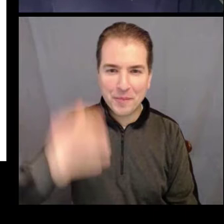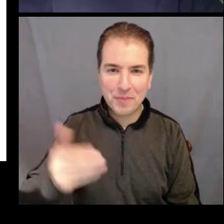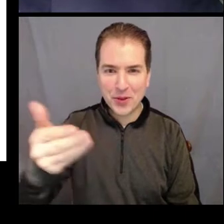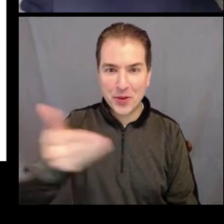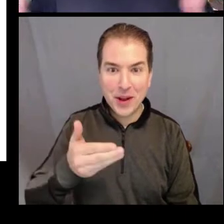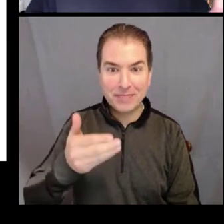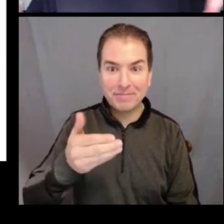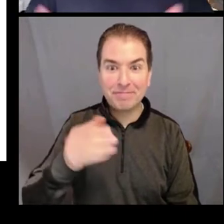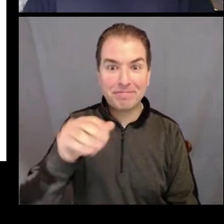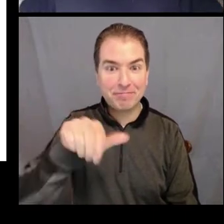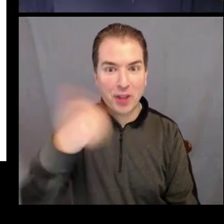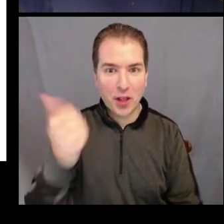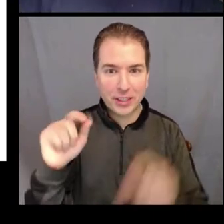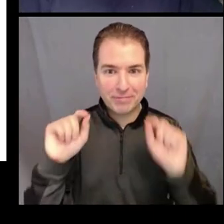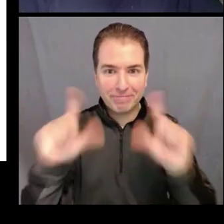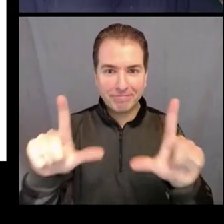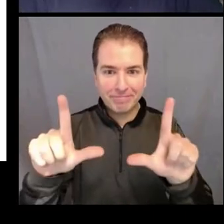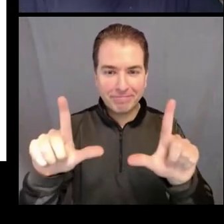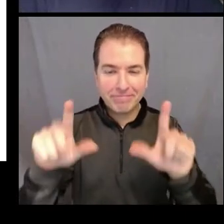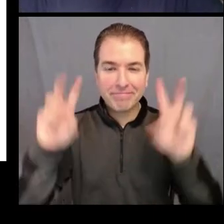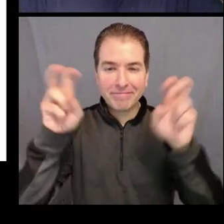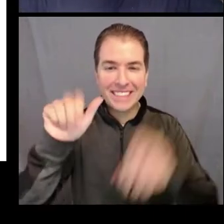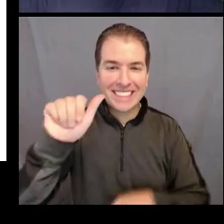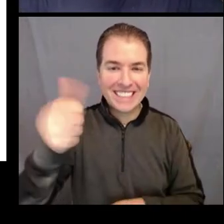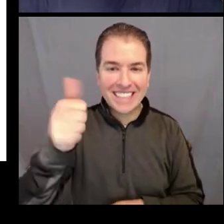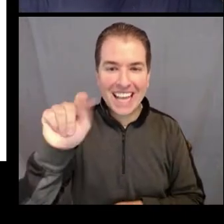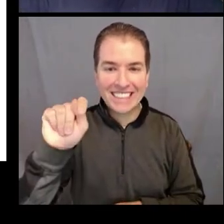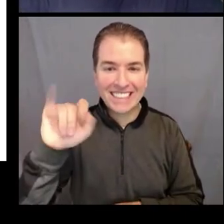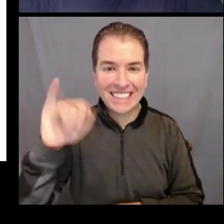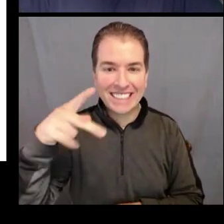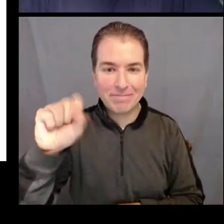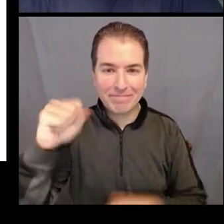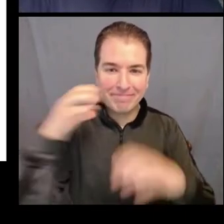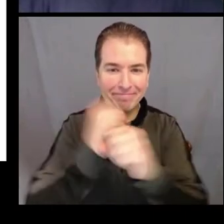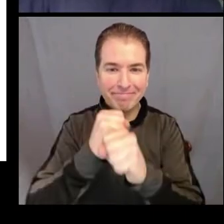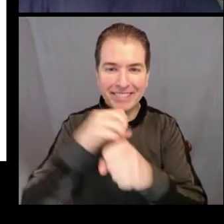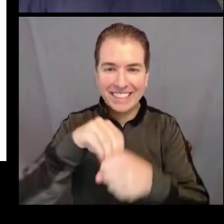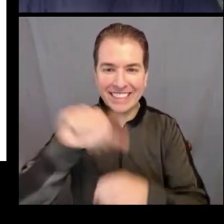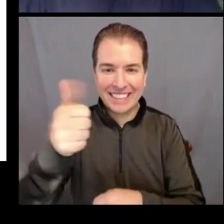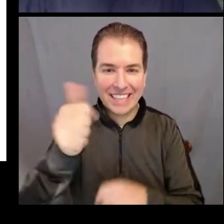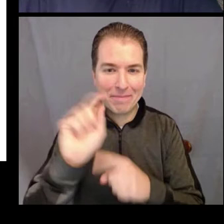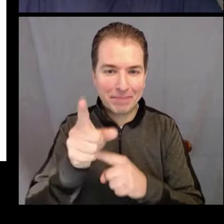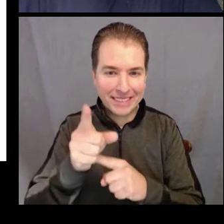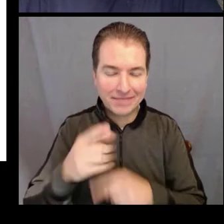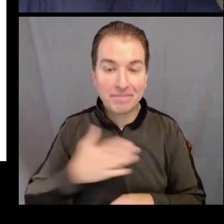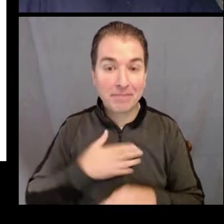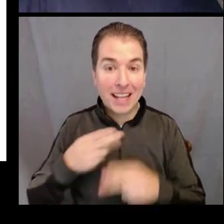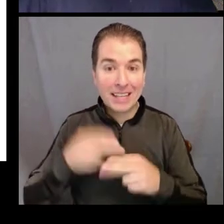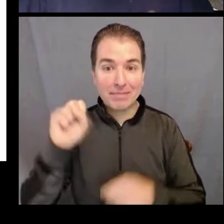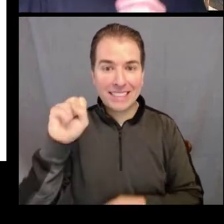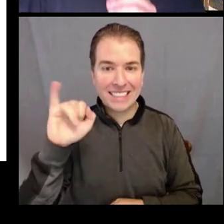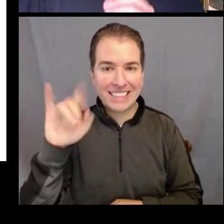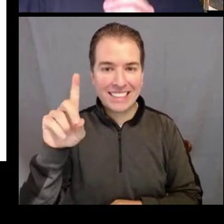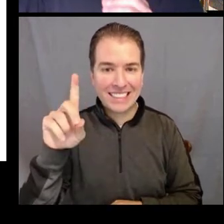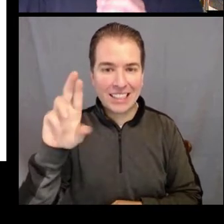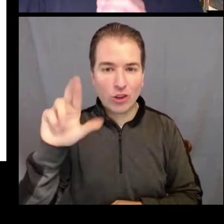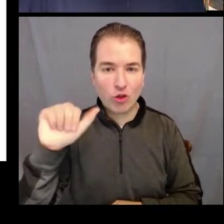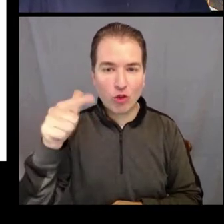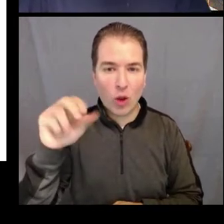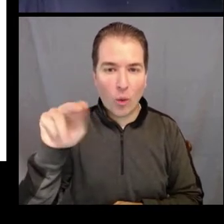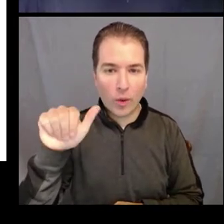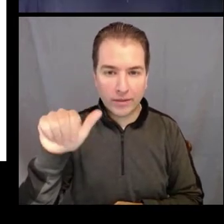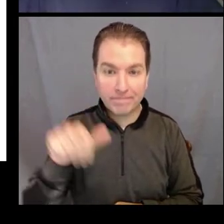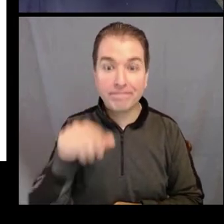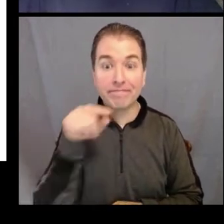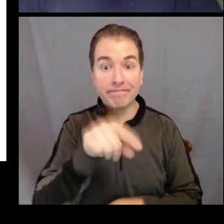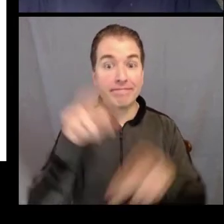Hi there, and welcome to another edition of 10 Tips in 10 Minutes. My name's Sid Ragona, and today's topic